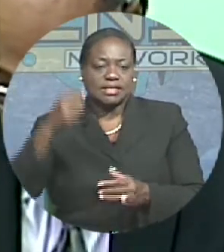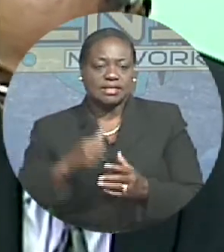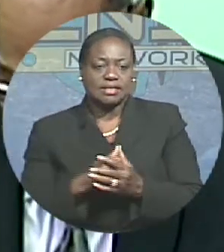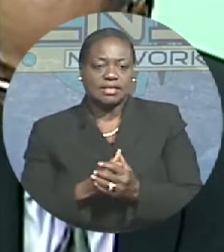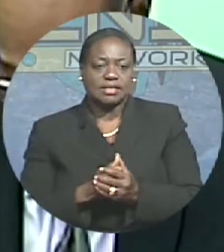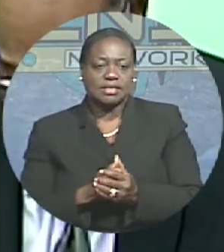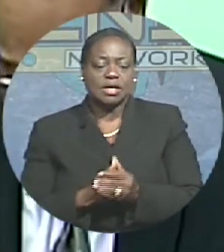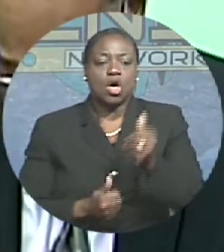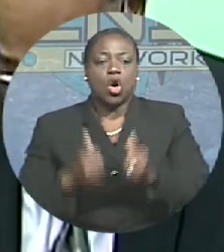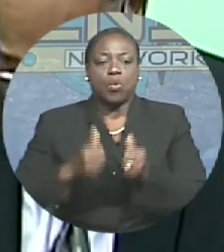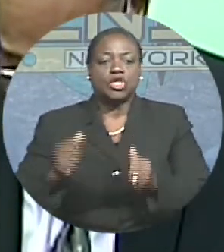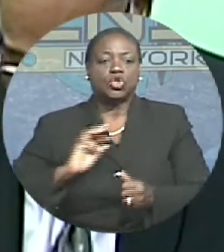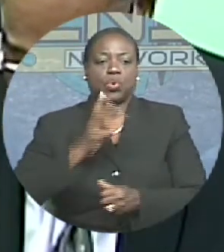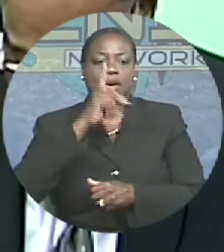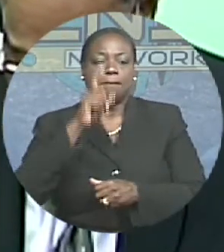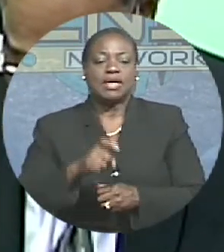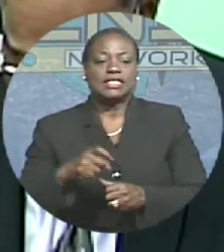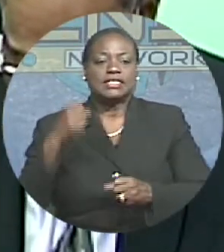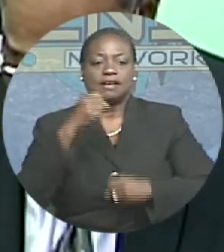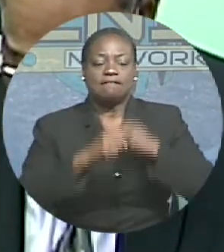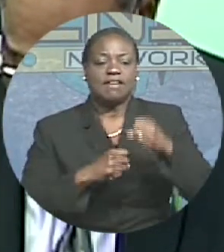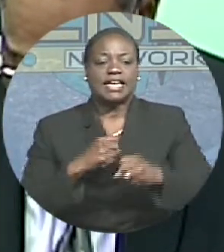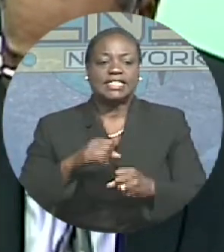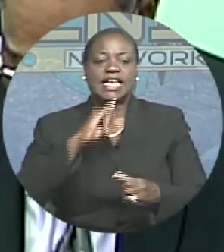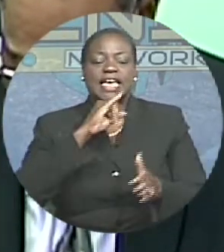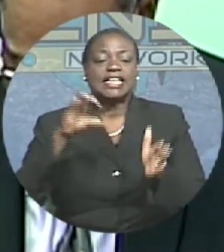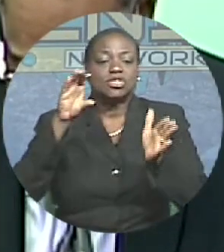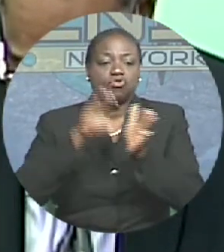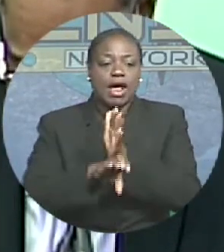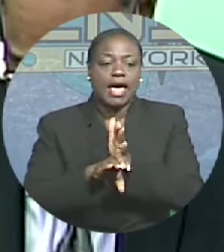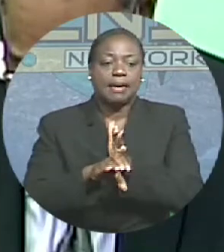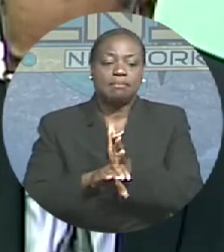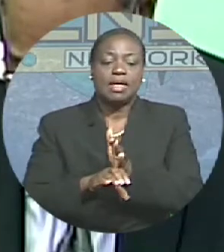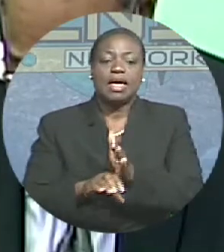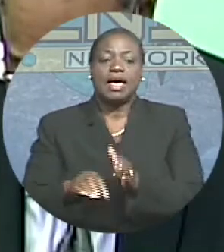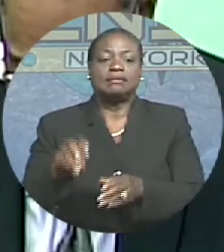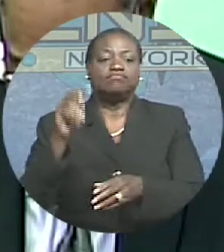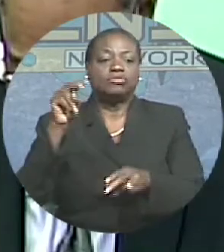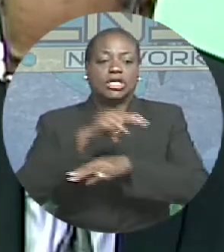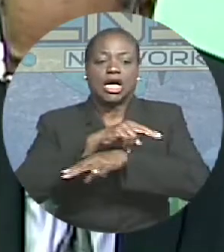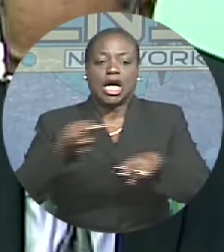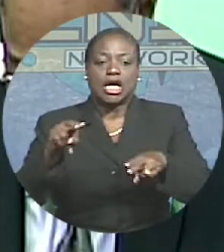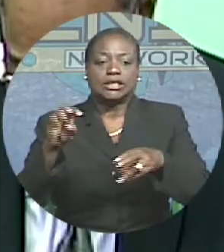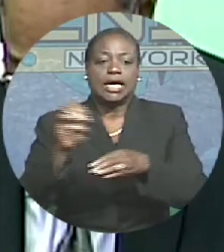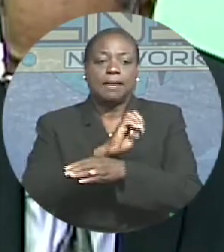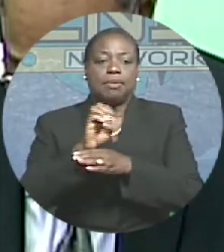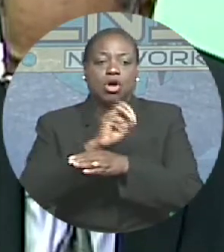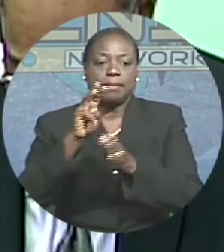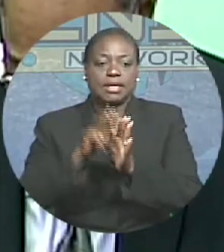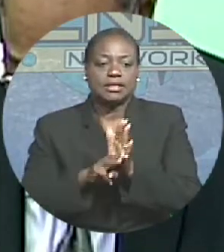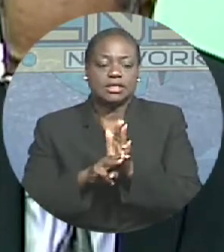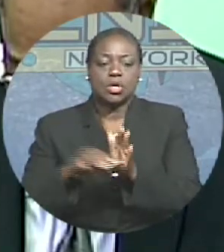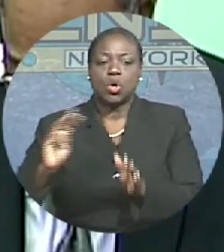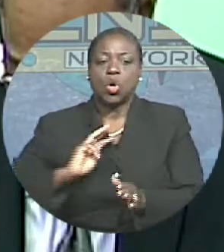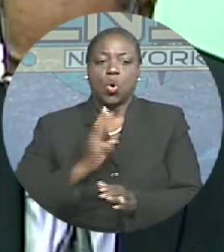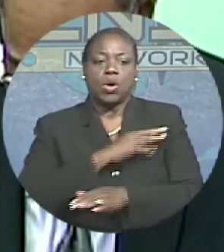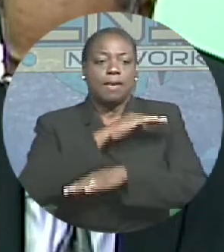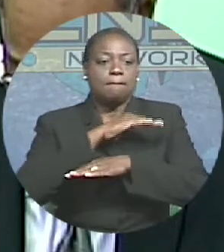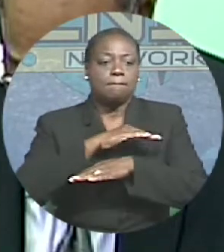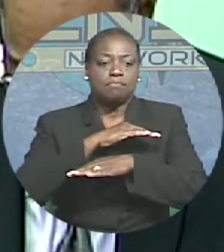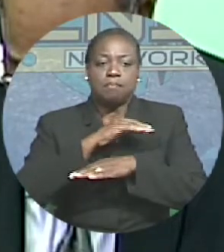the two-headed monster which we must fight, Mr. Speaker, is crime and unemployment. And we must not allow others outside to